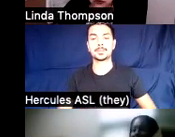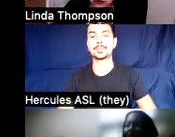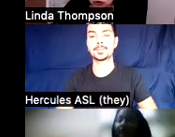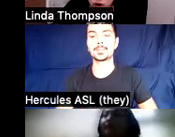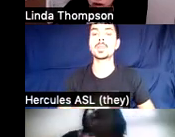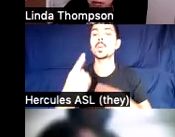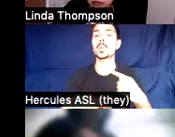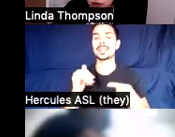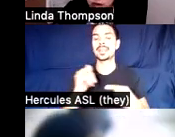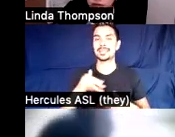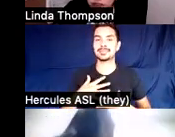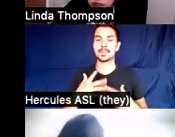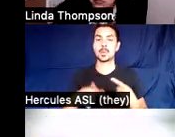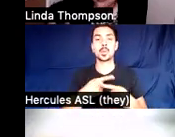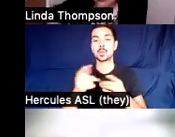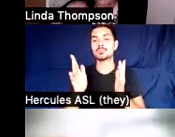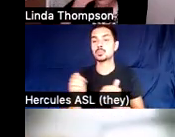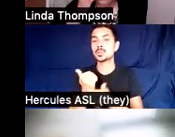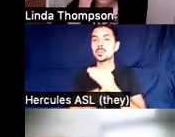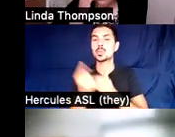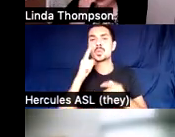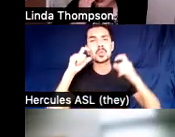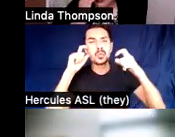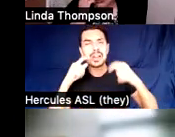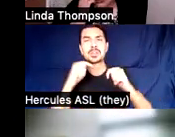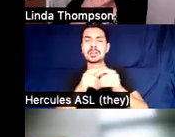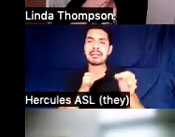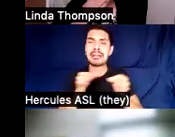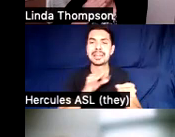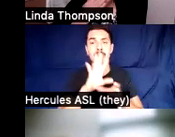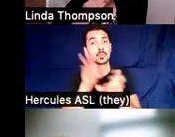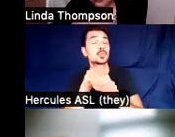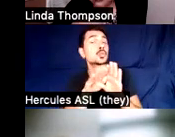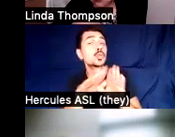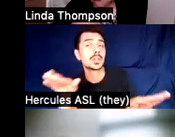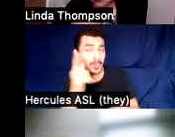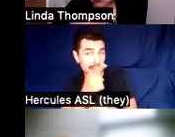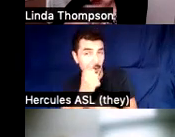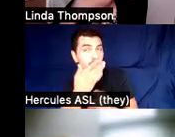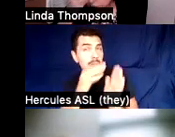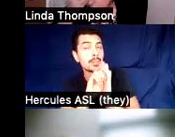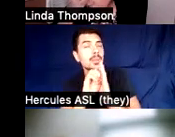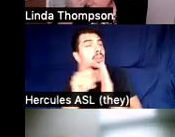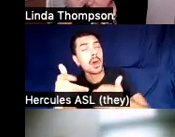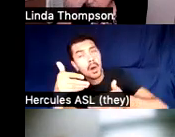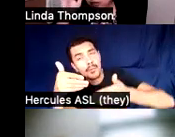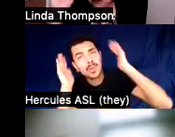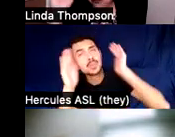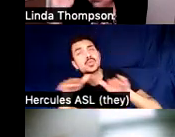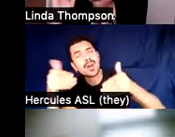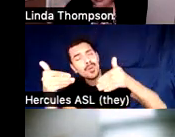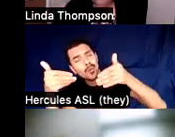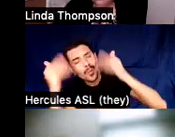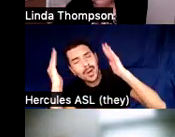who's crying and trying to explain something, including children, they're just overwhelmed by